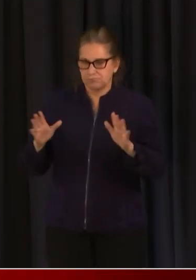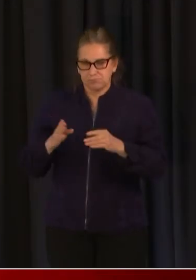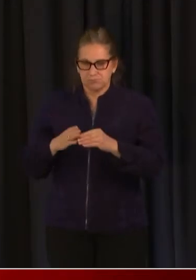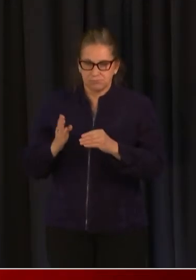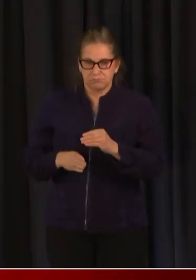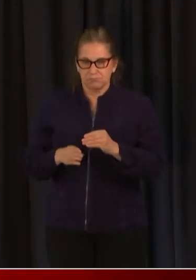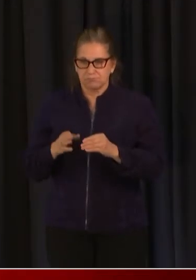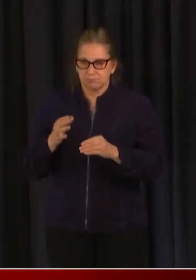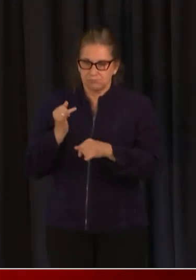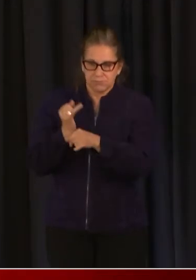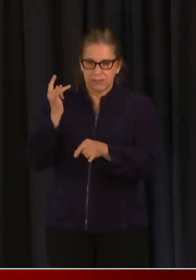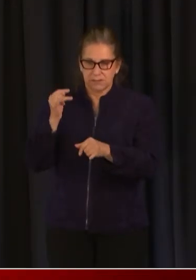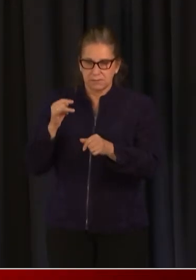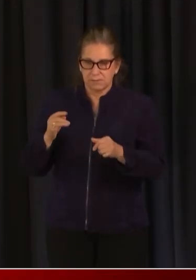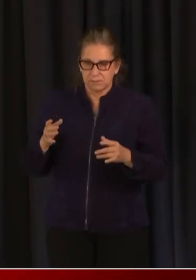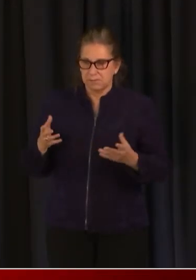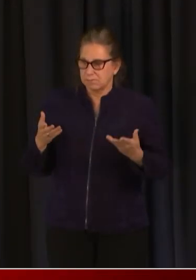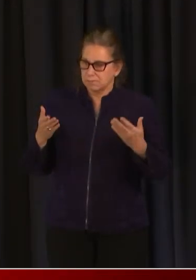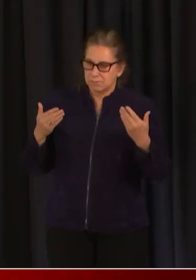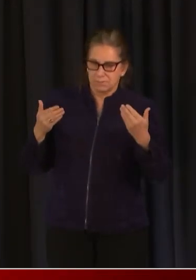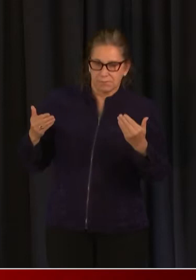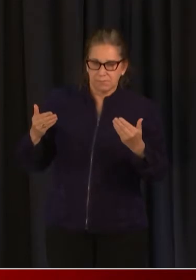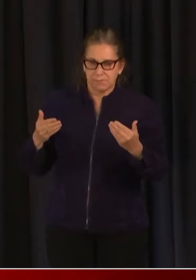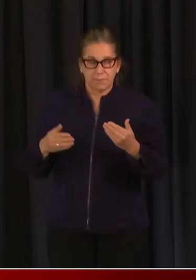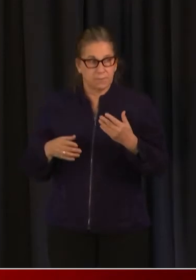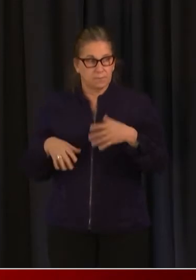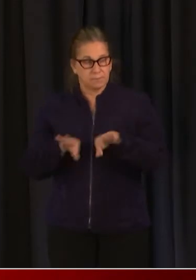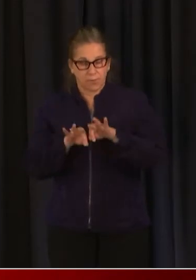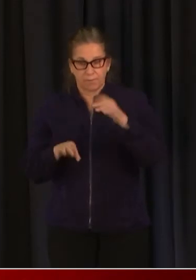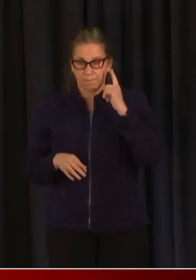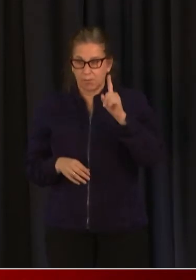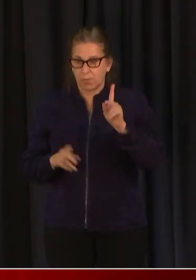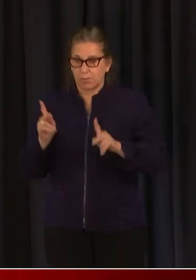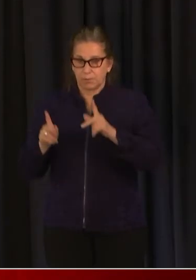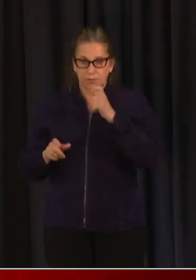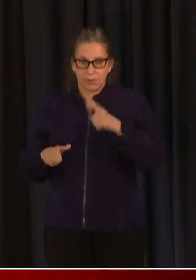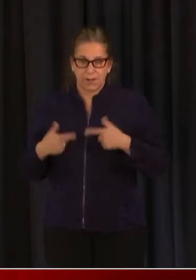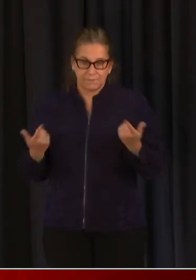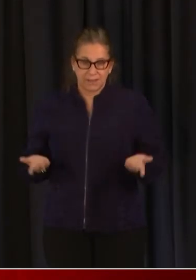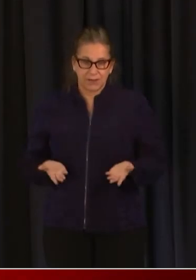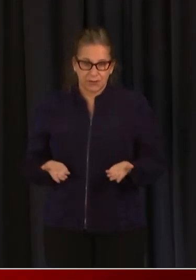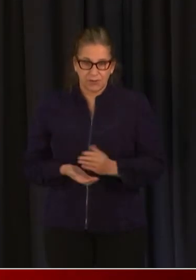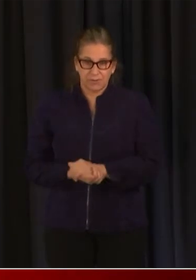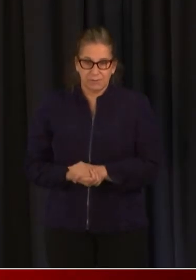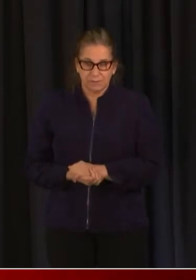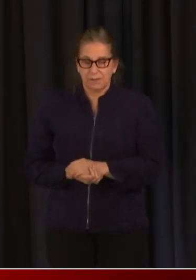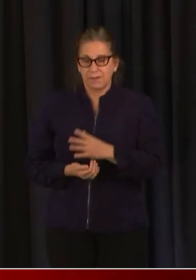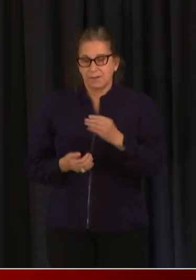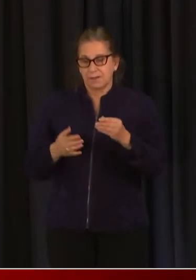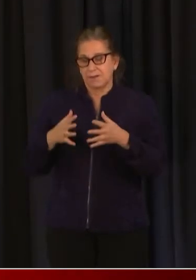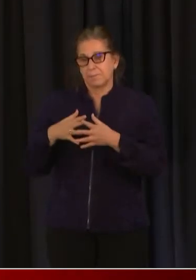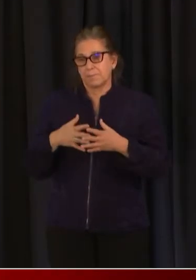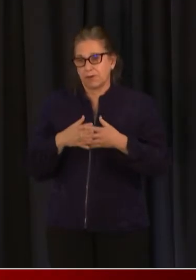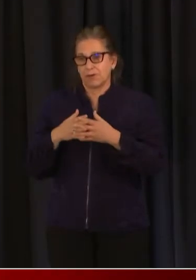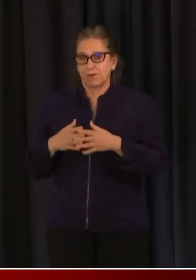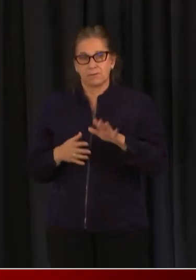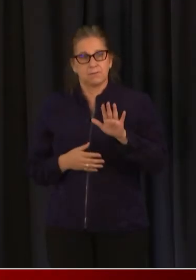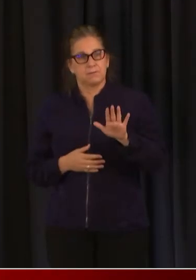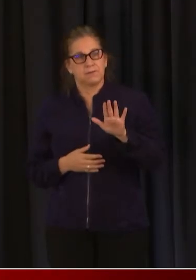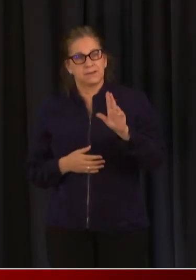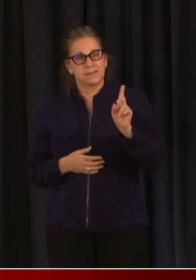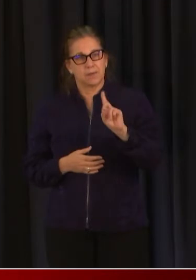as not only part of what's important for DC residents, what's important for the American democracy.